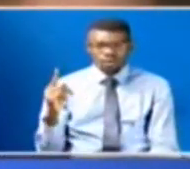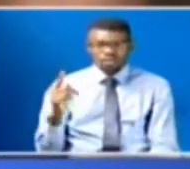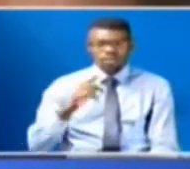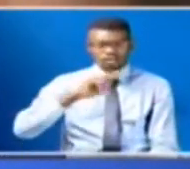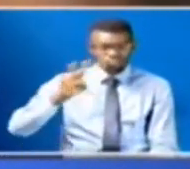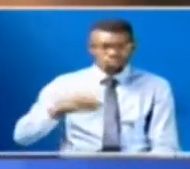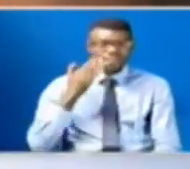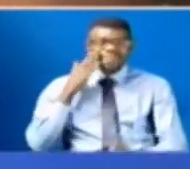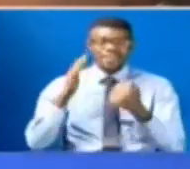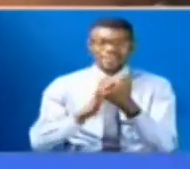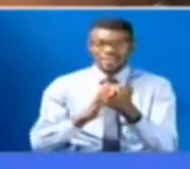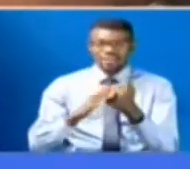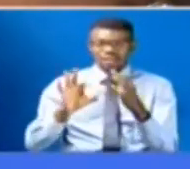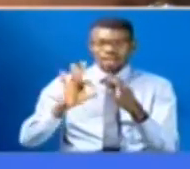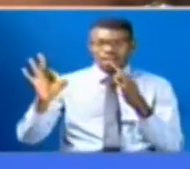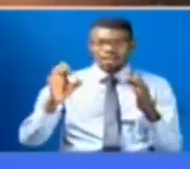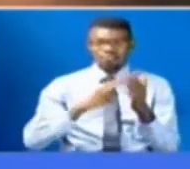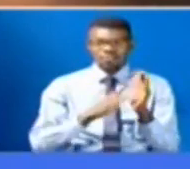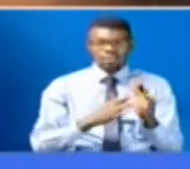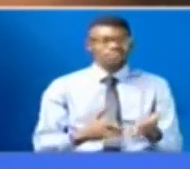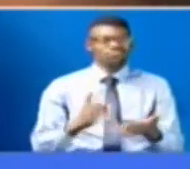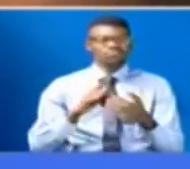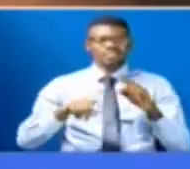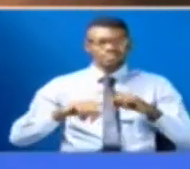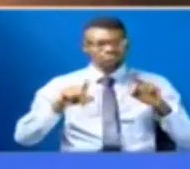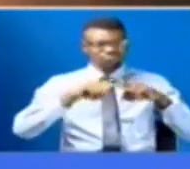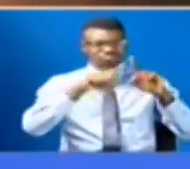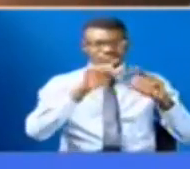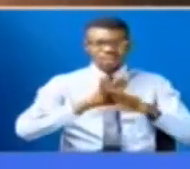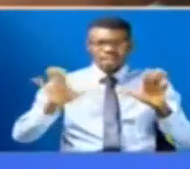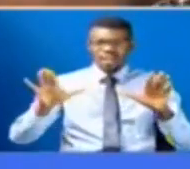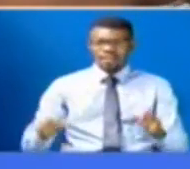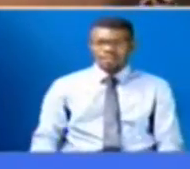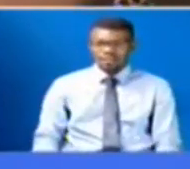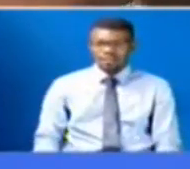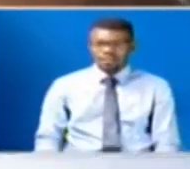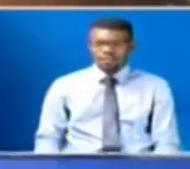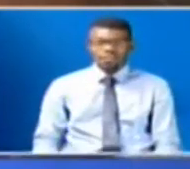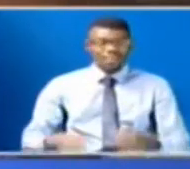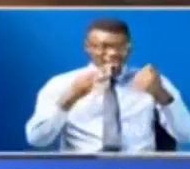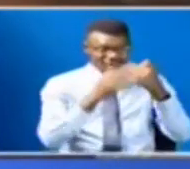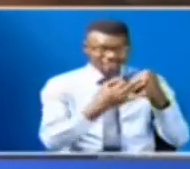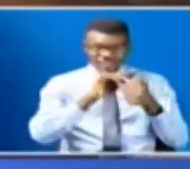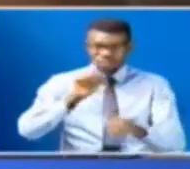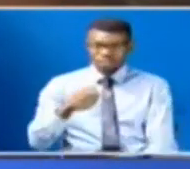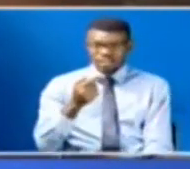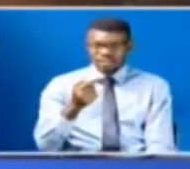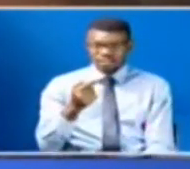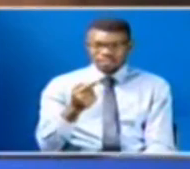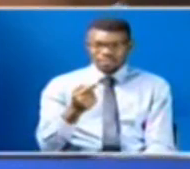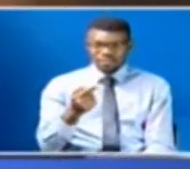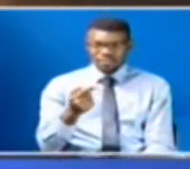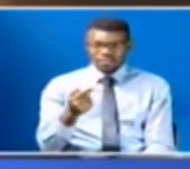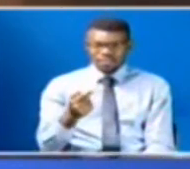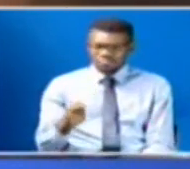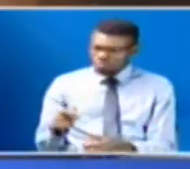2,900 acres, which is amalgamation of several parcels. So now when you go to 8,000,